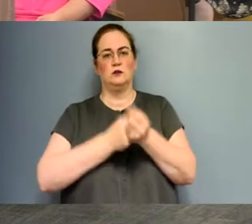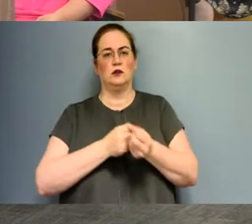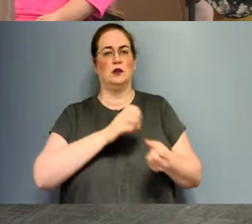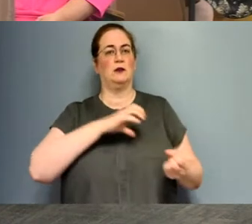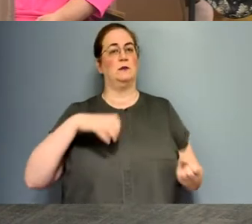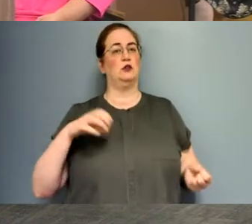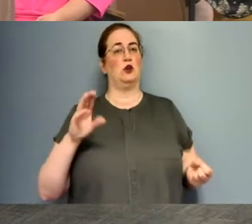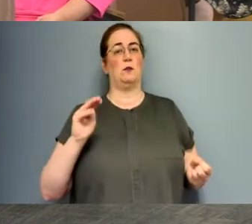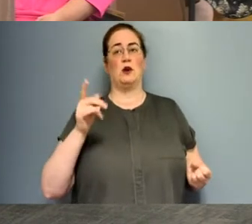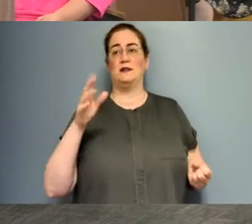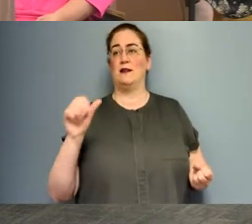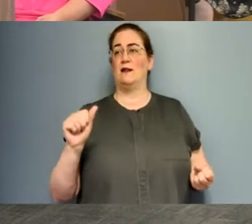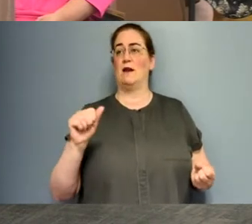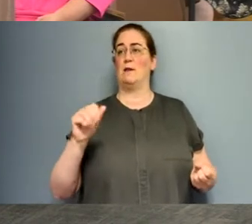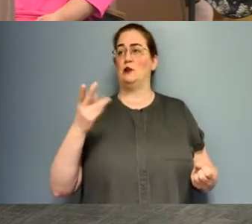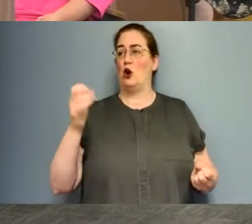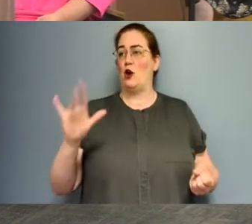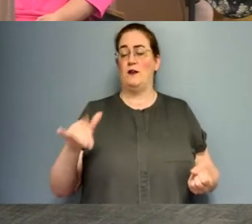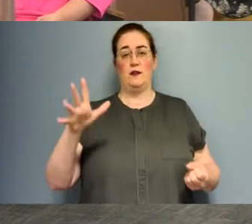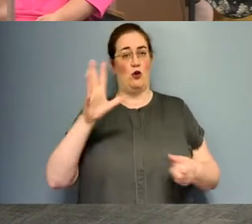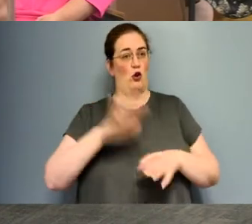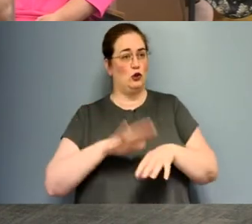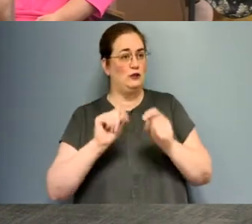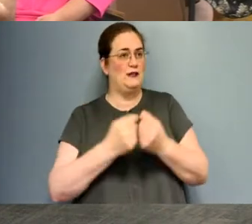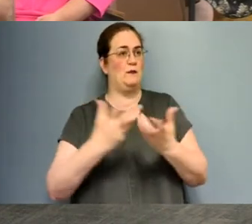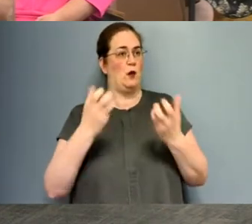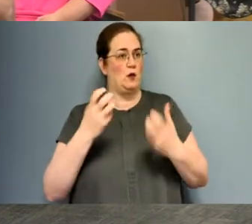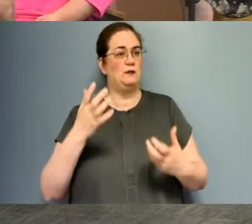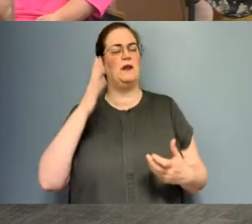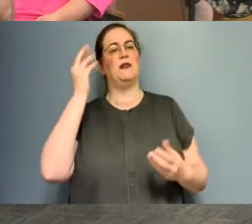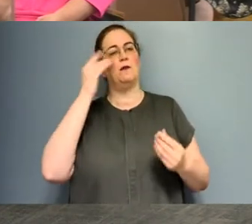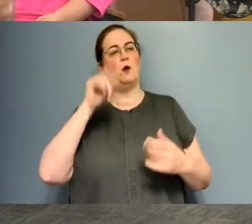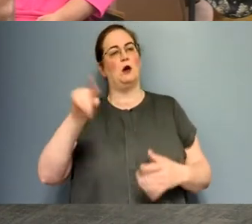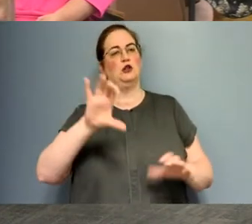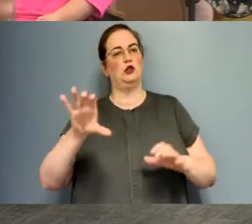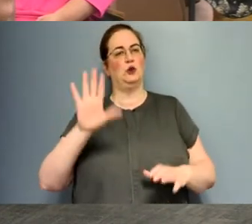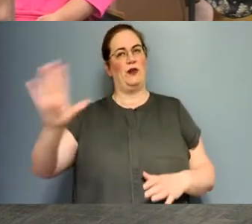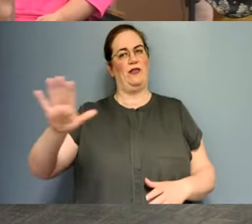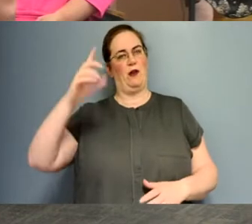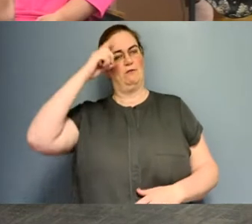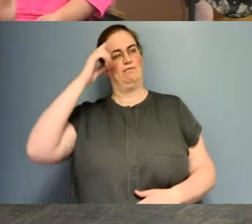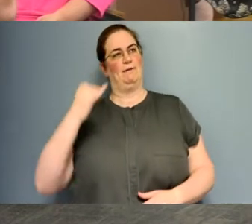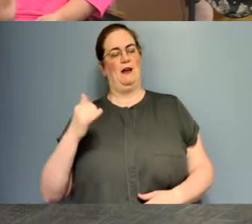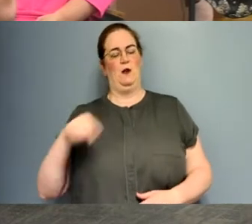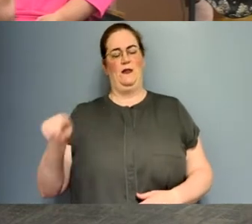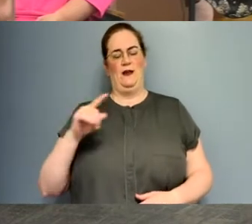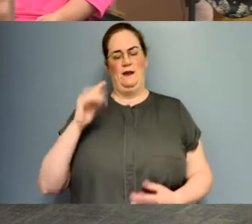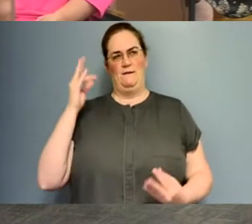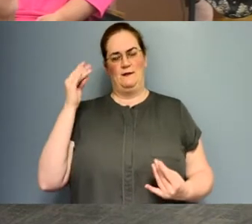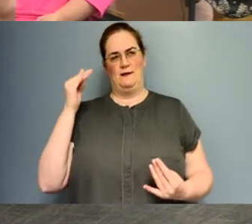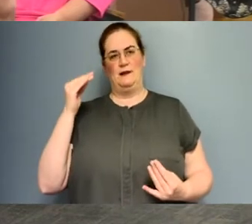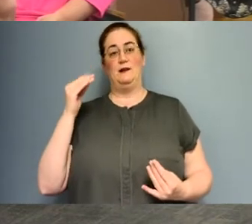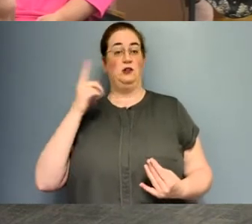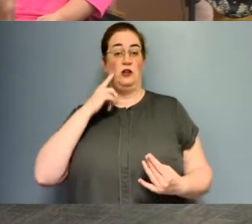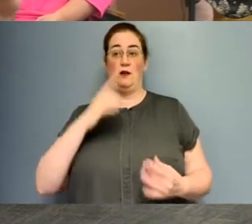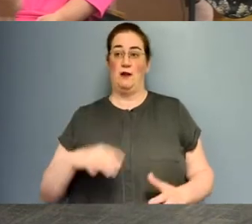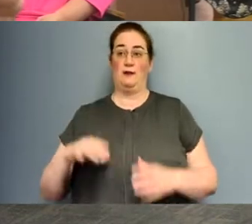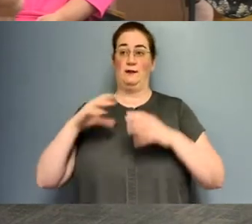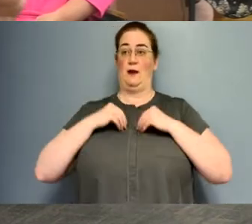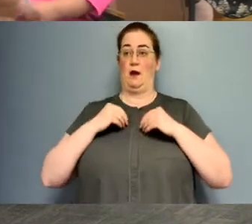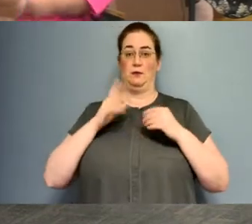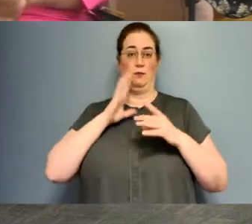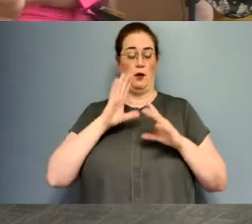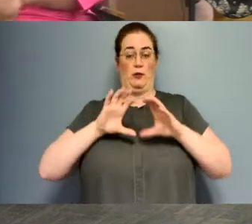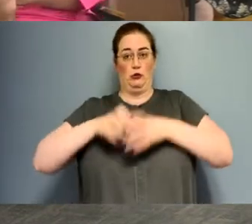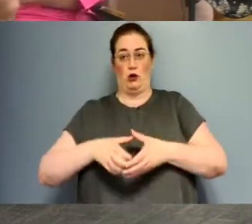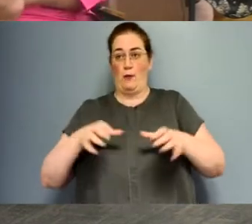Commissioner Harvey. They're on your team. They want to be. Think about what you're doing to their psyche right now. They have to adopt, just by virtue of the tribal aspect